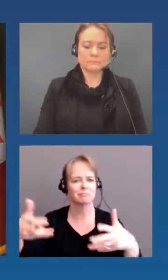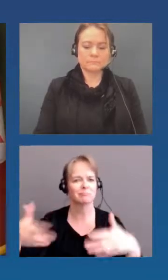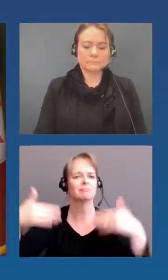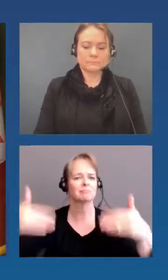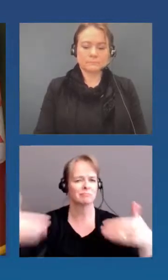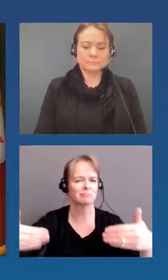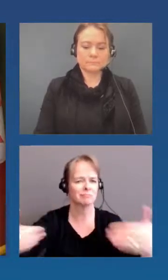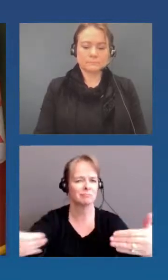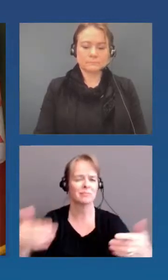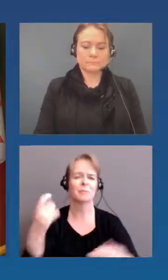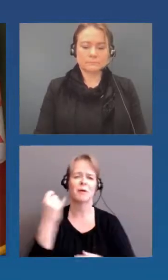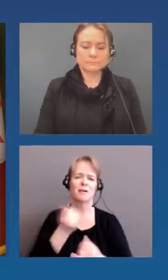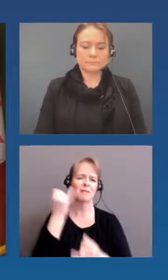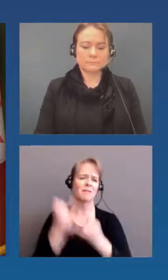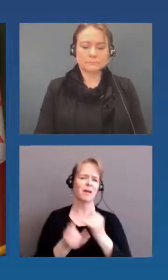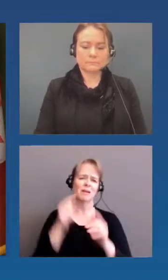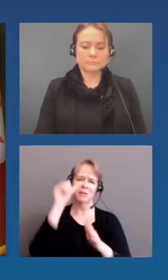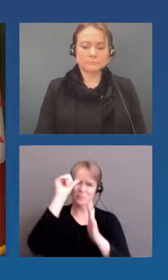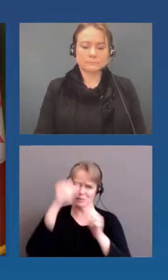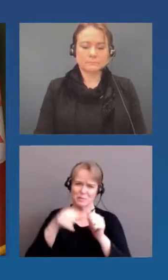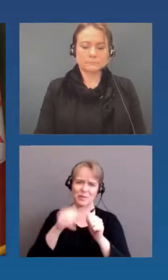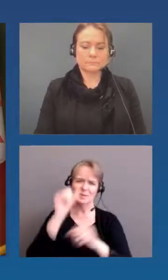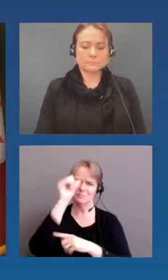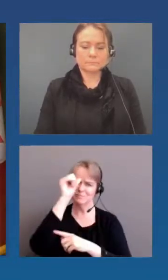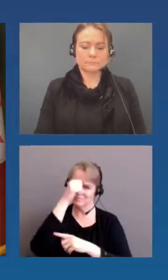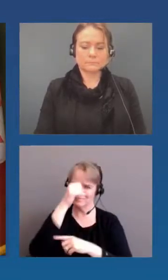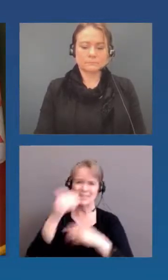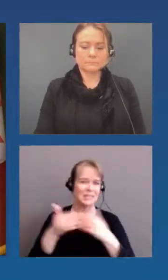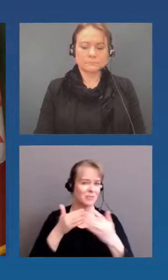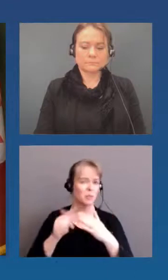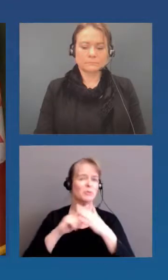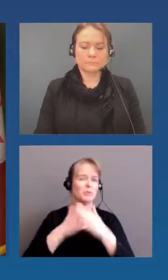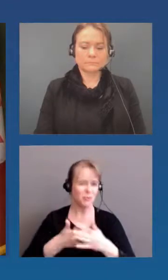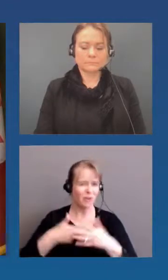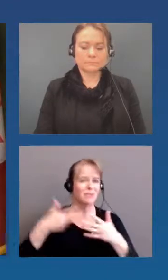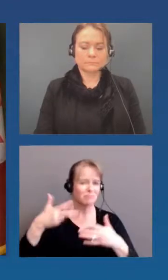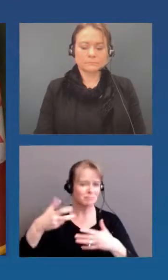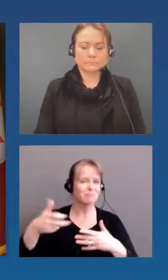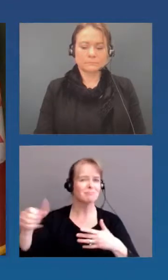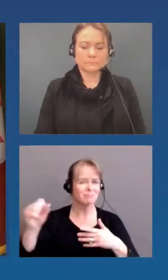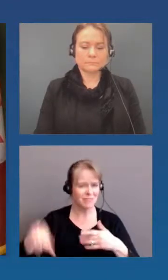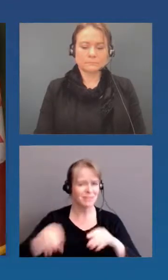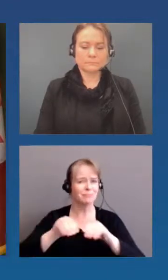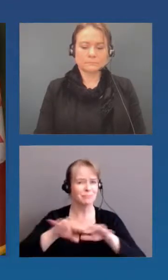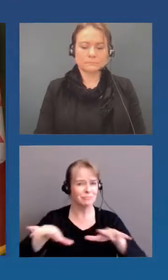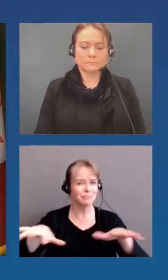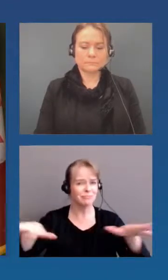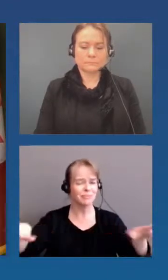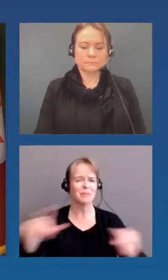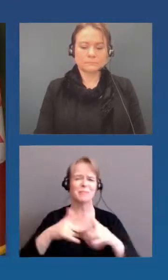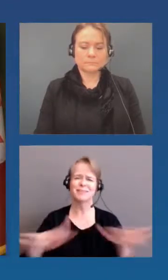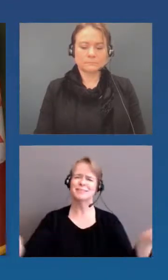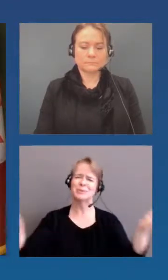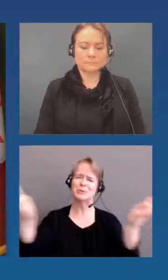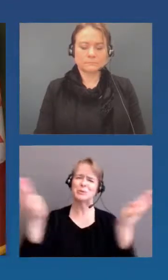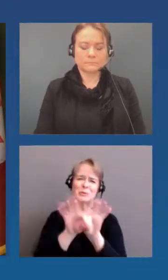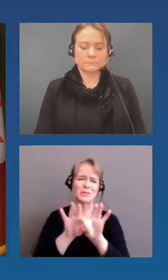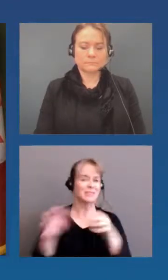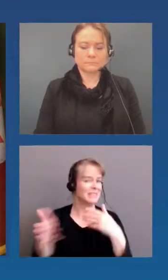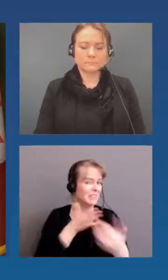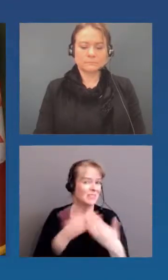we have started the vaccination process, it is still critical that everyone, including those who have already been vaccinated with their first